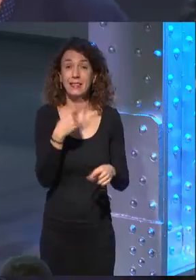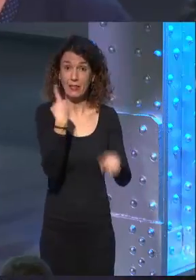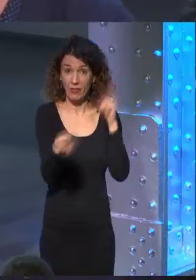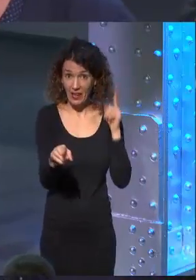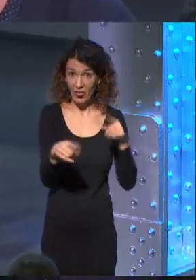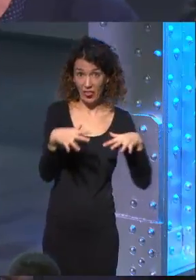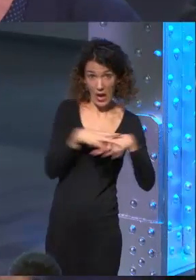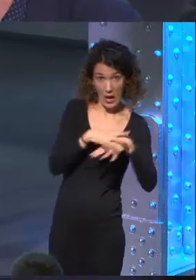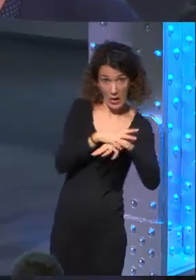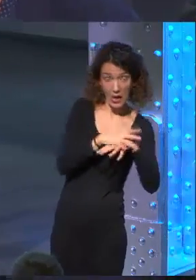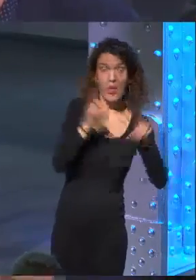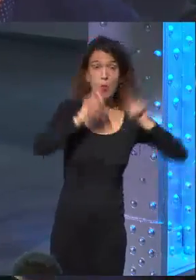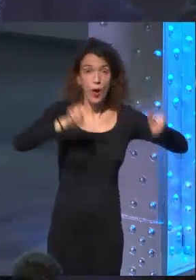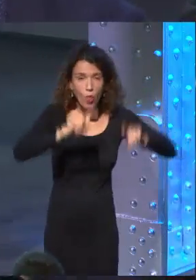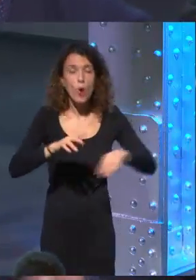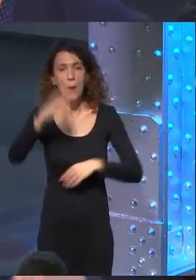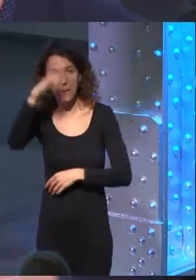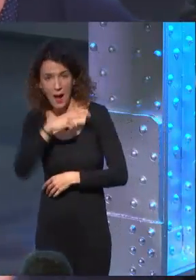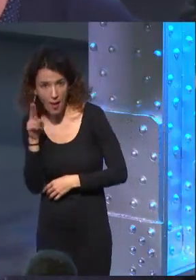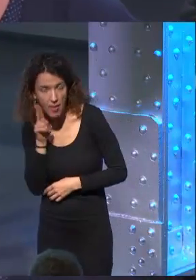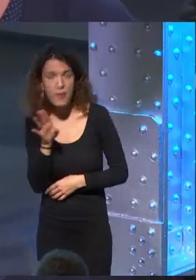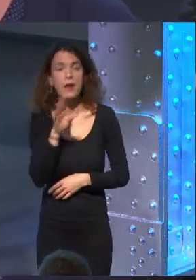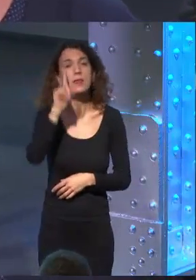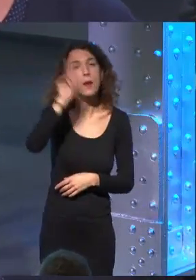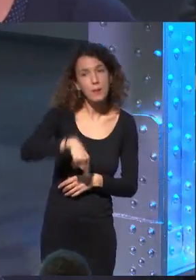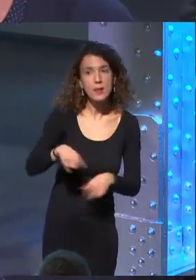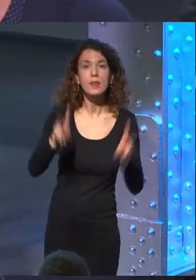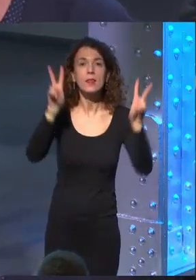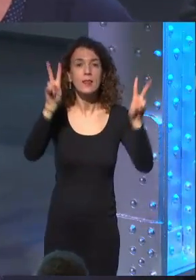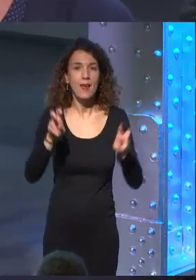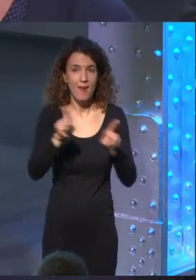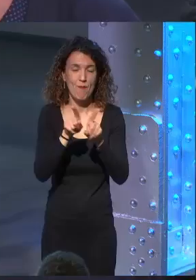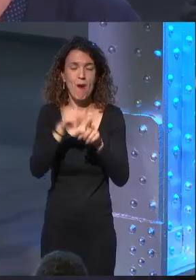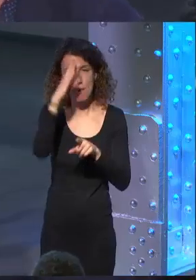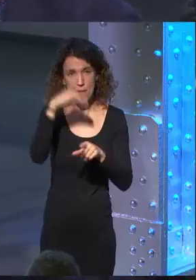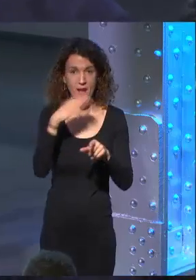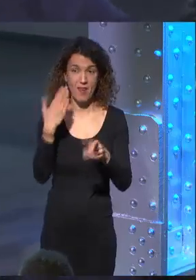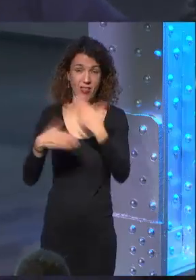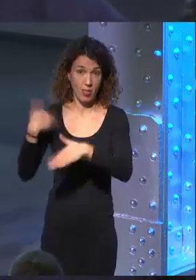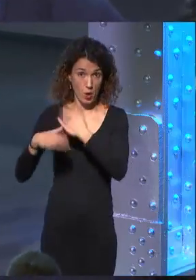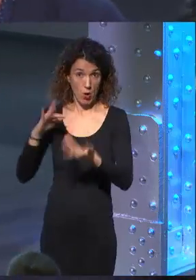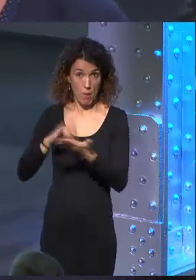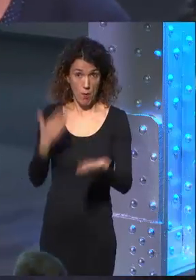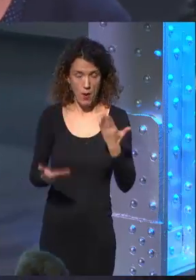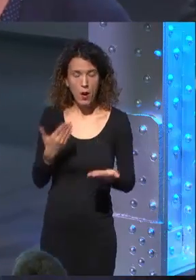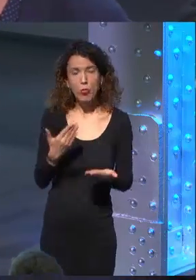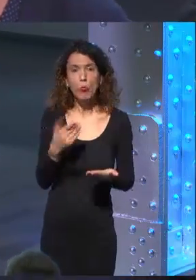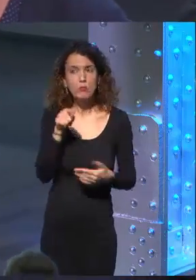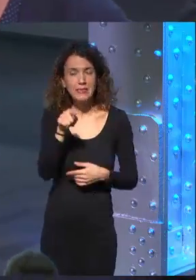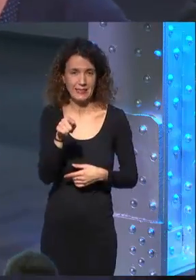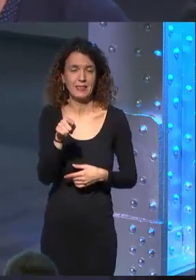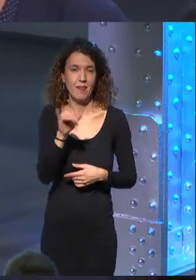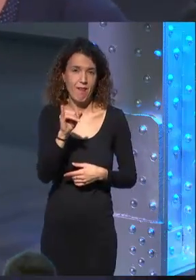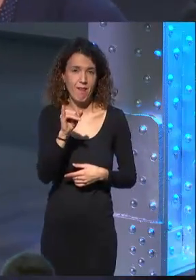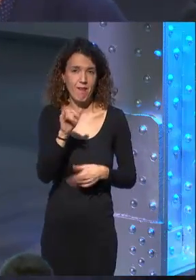do a GIF or whatever. So this difference between educators, parents, just to resume the topics from